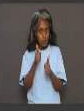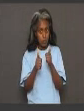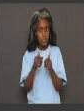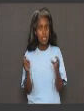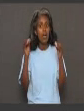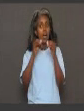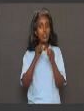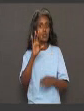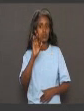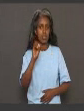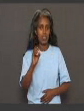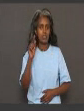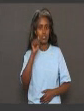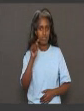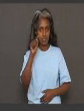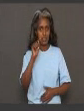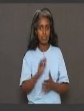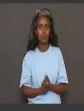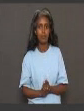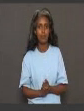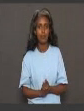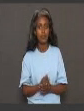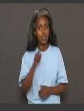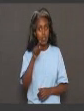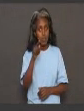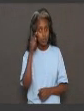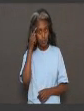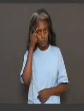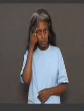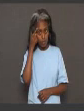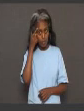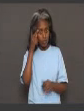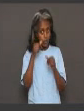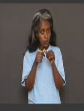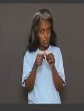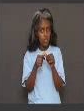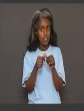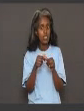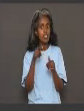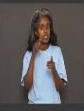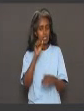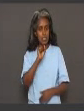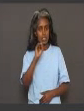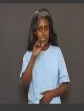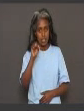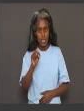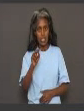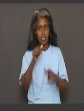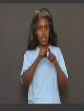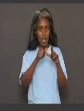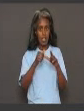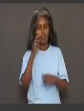90 degrees. You will also notice that the sine angle